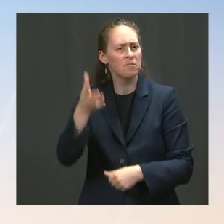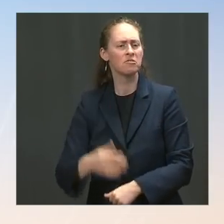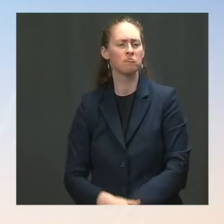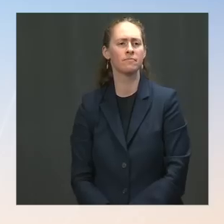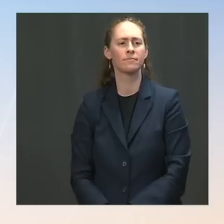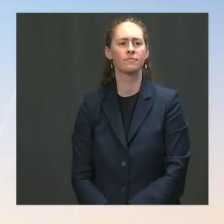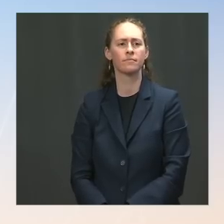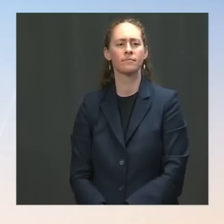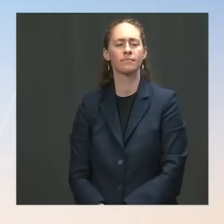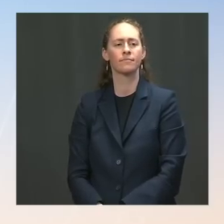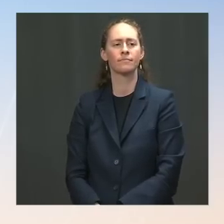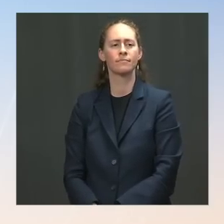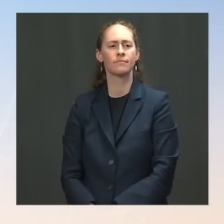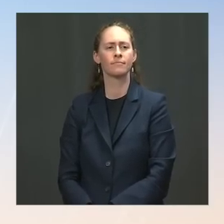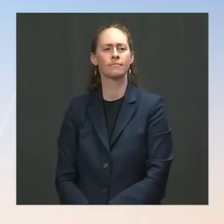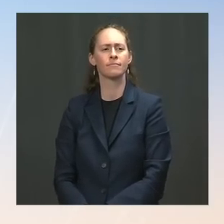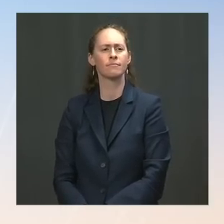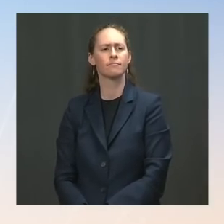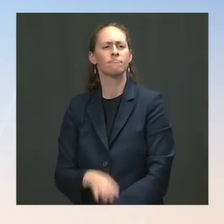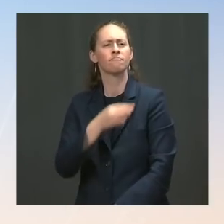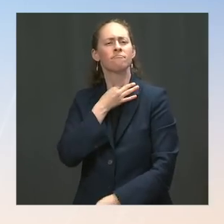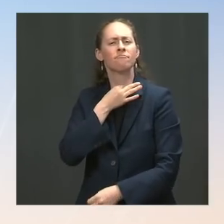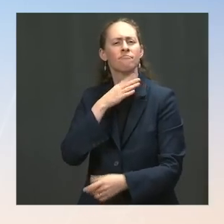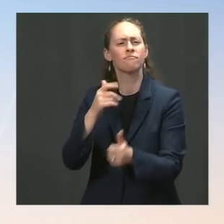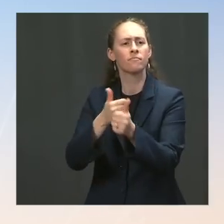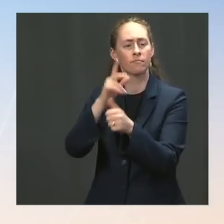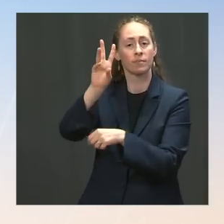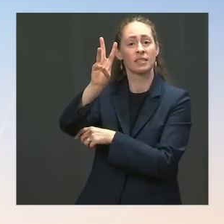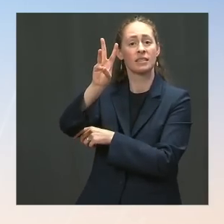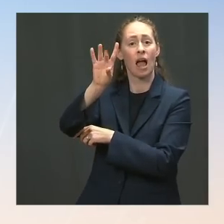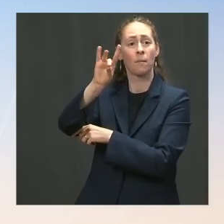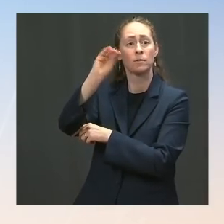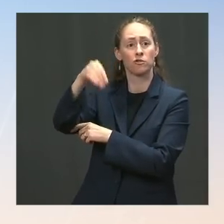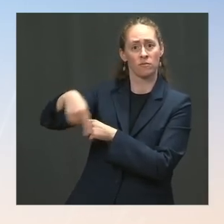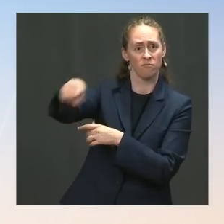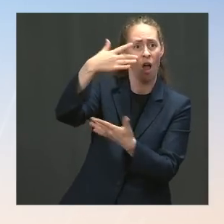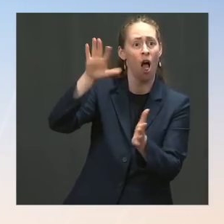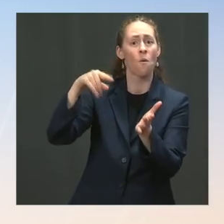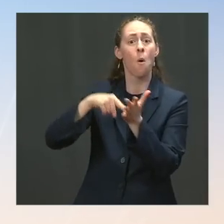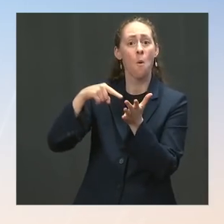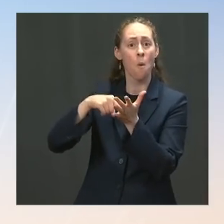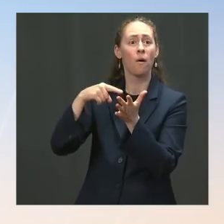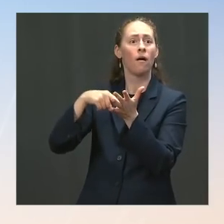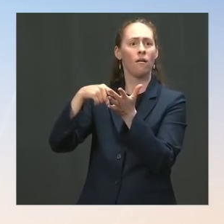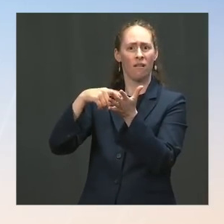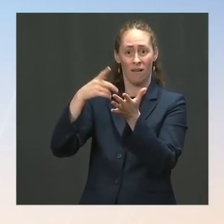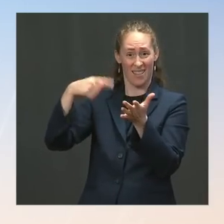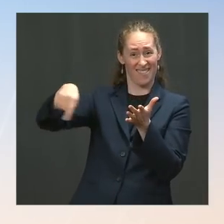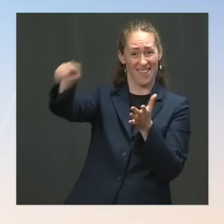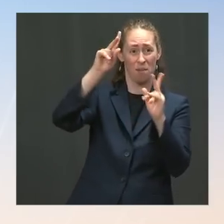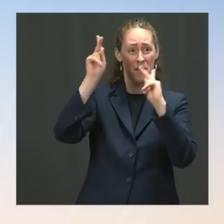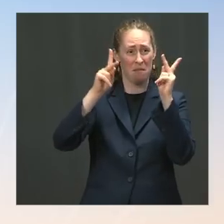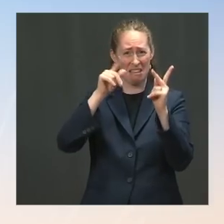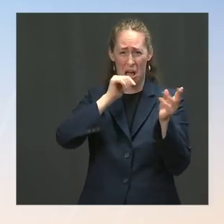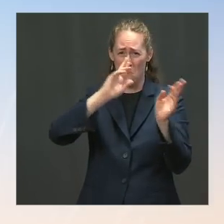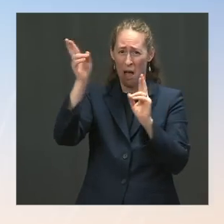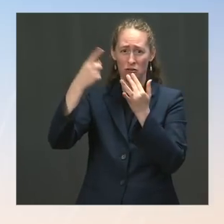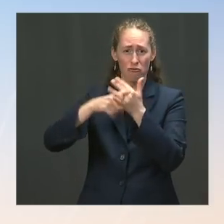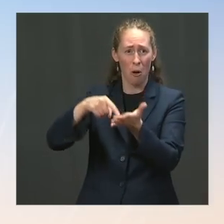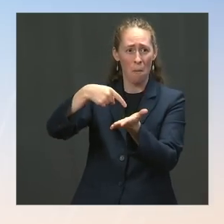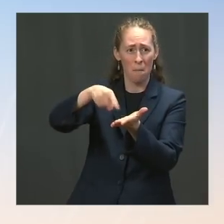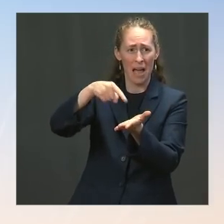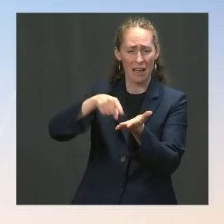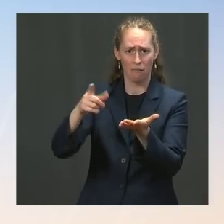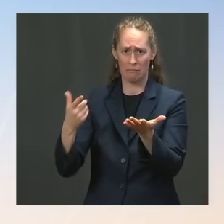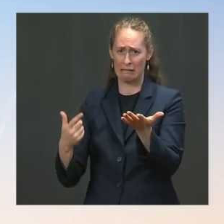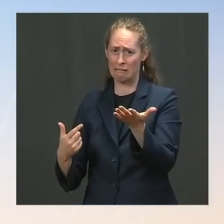60% of borrowers are not yet ready to make their payments. They have less than 2 months. When are they going to hear from you? Very soon.